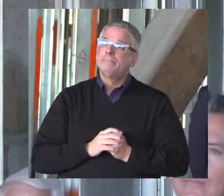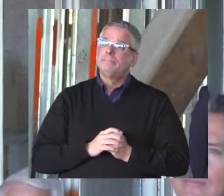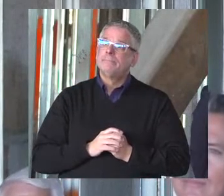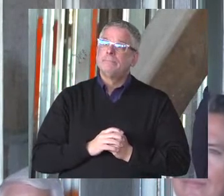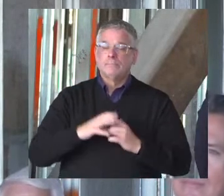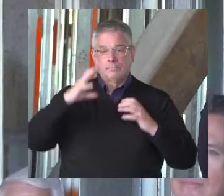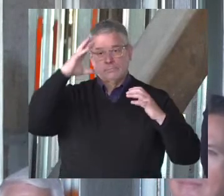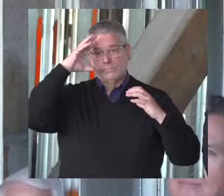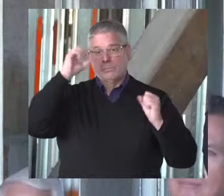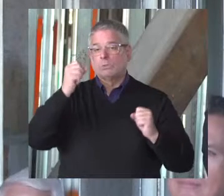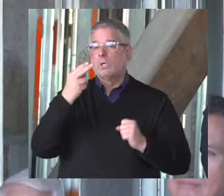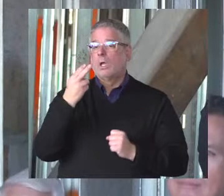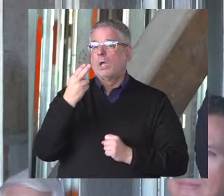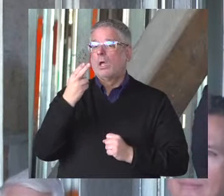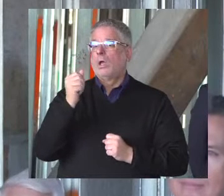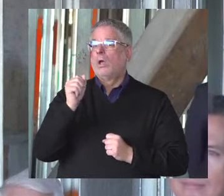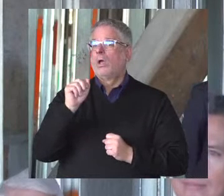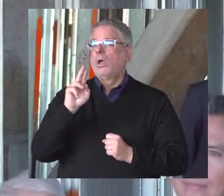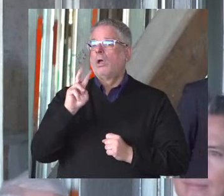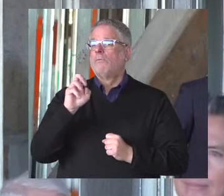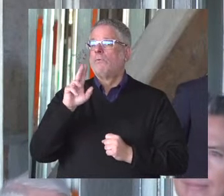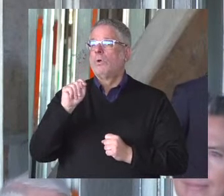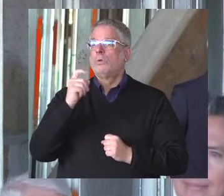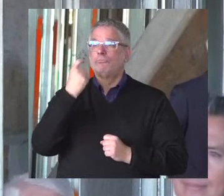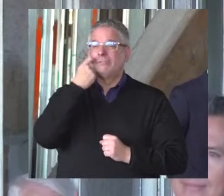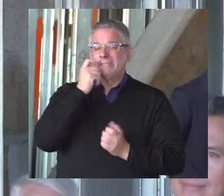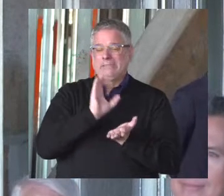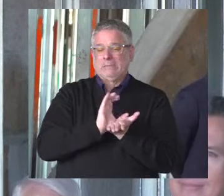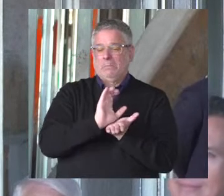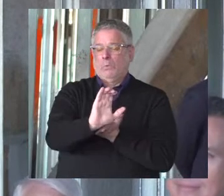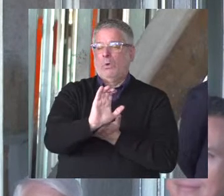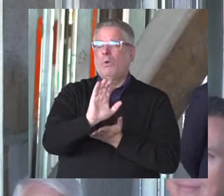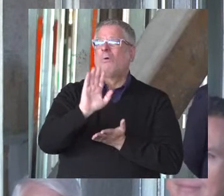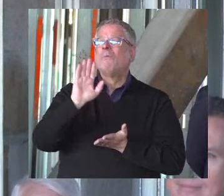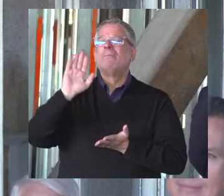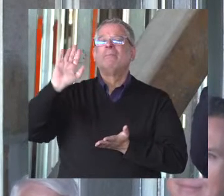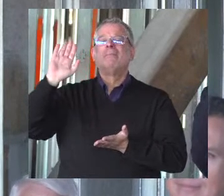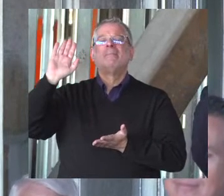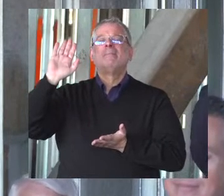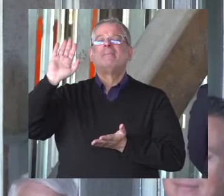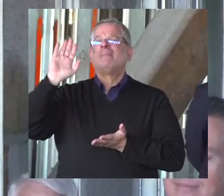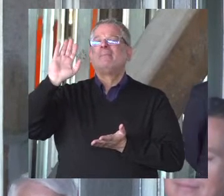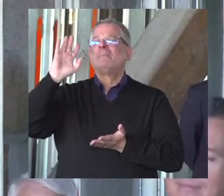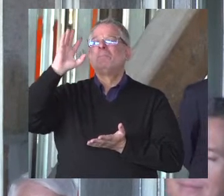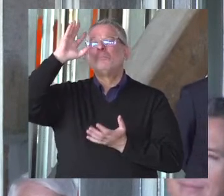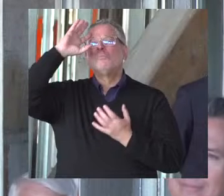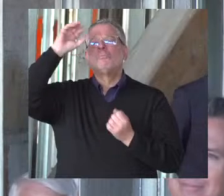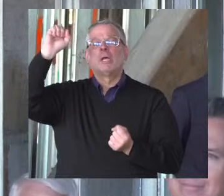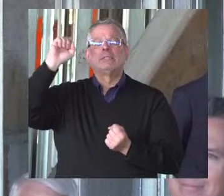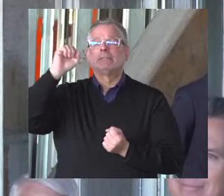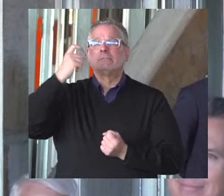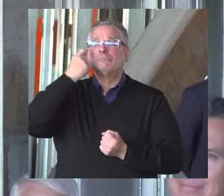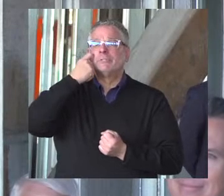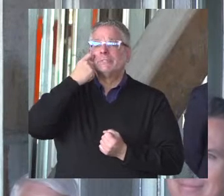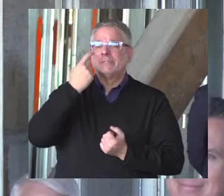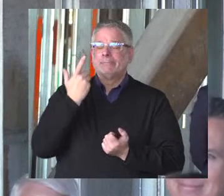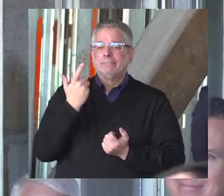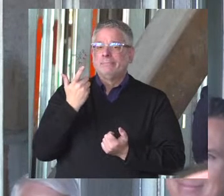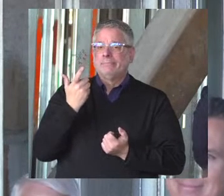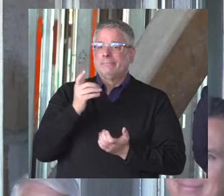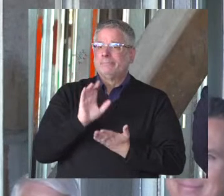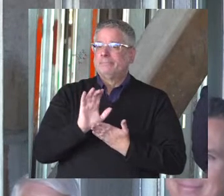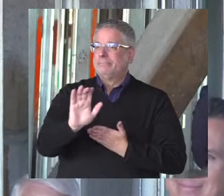The president of Harvard was pushed out for a lot of political reasons, and I'm wondering if you guys could talk about